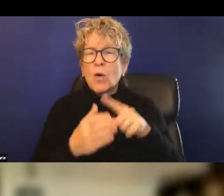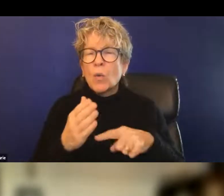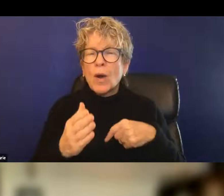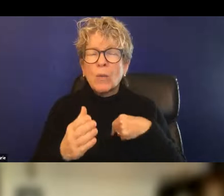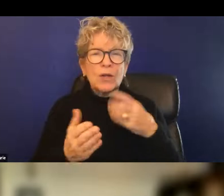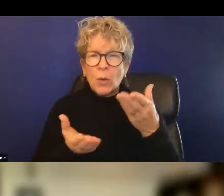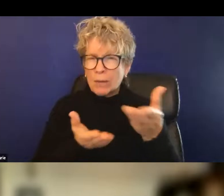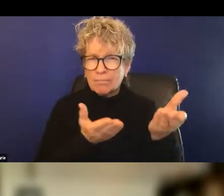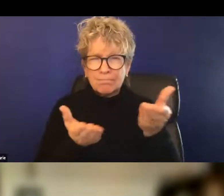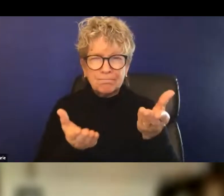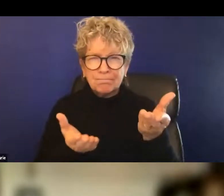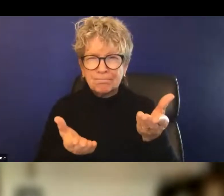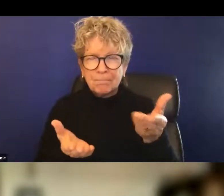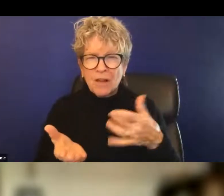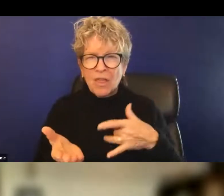impressions?